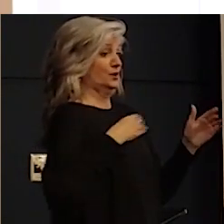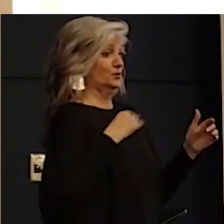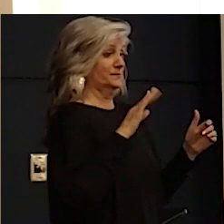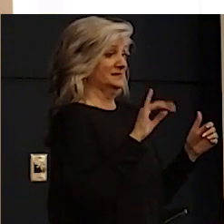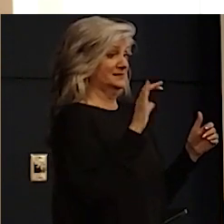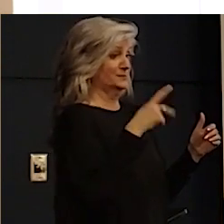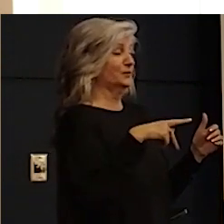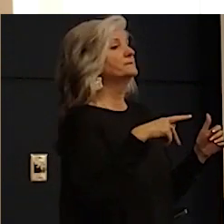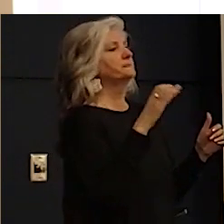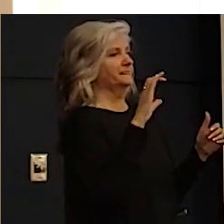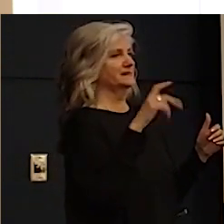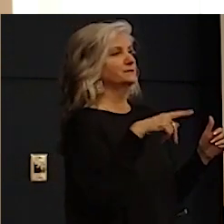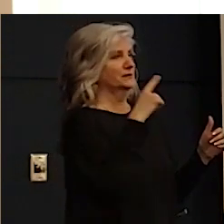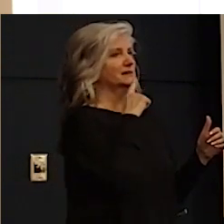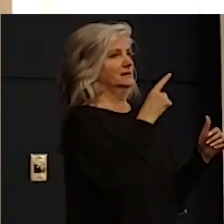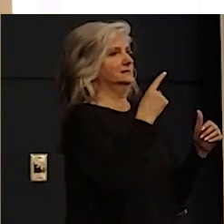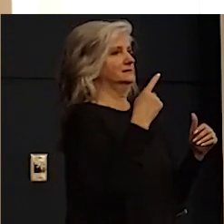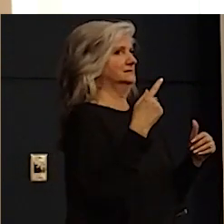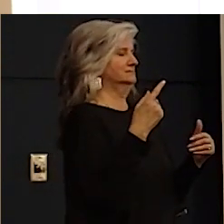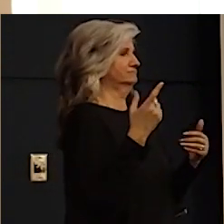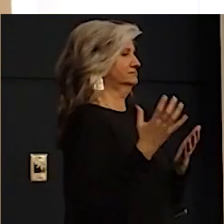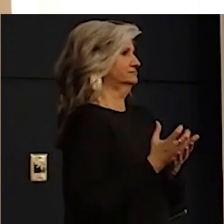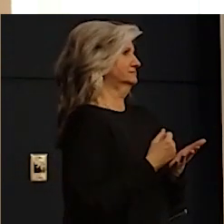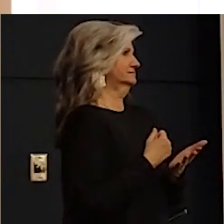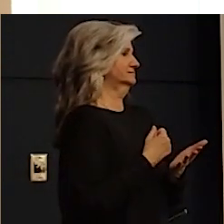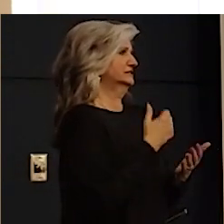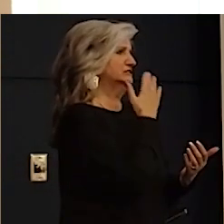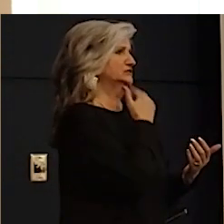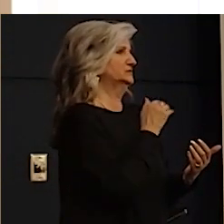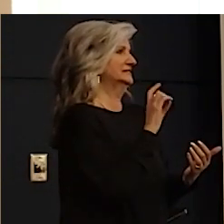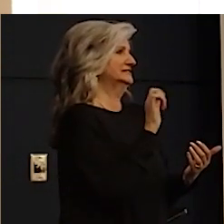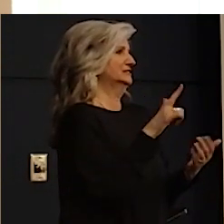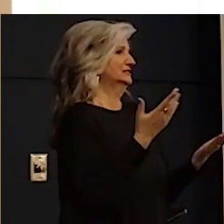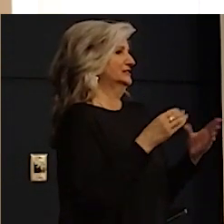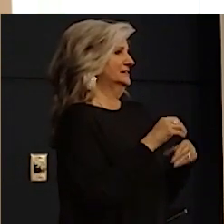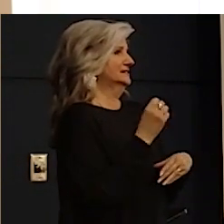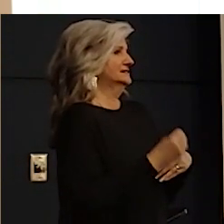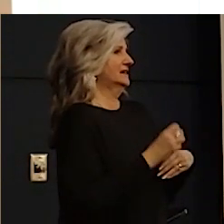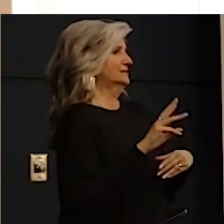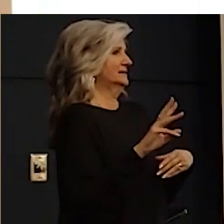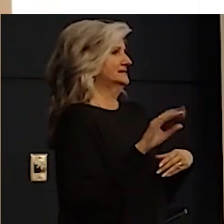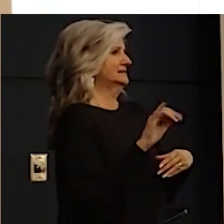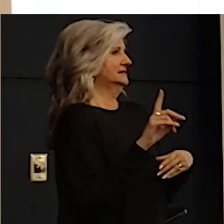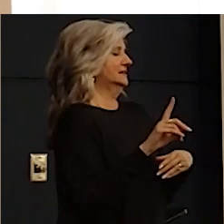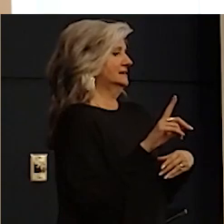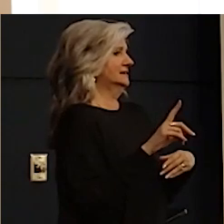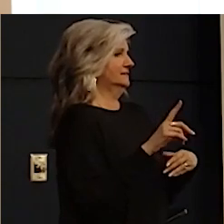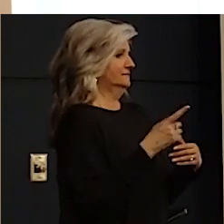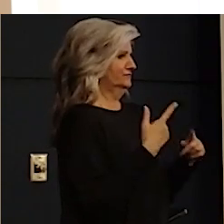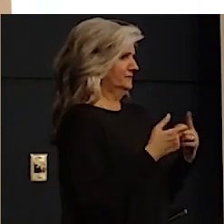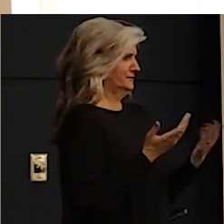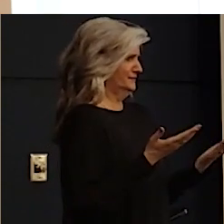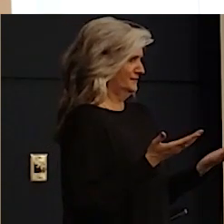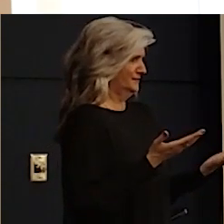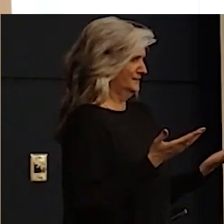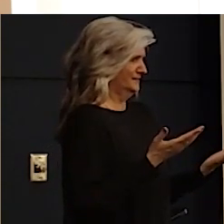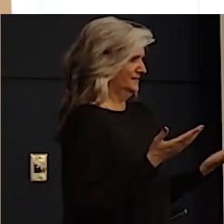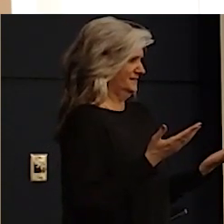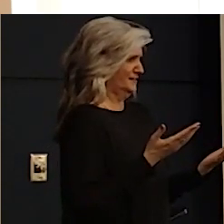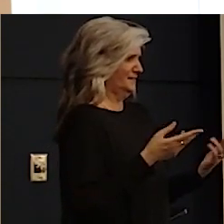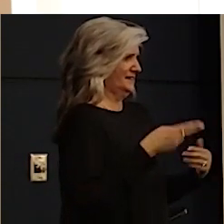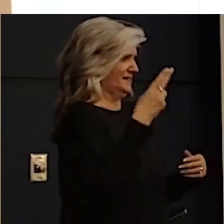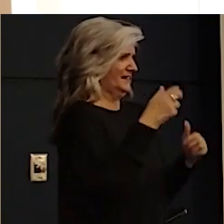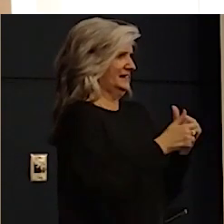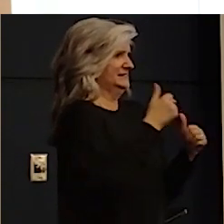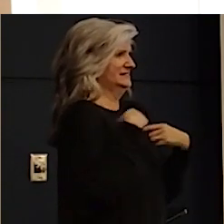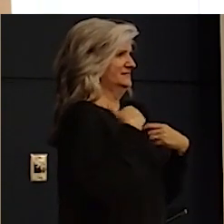CenterPoint, CenterPoint is getting a really sweet deal here, Southwest Indiana, off the backs of customers here, with the highest